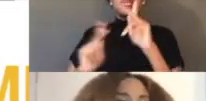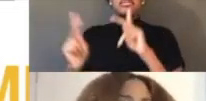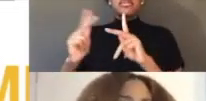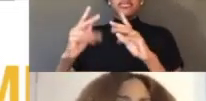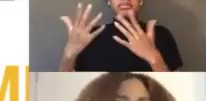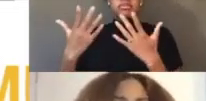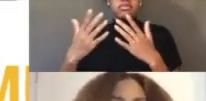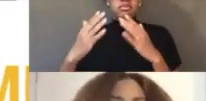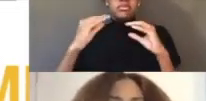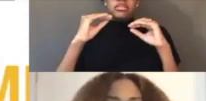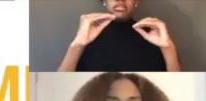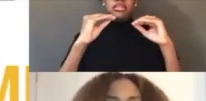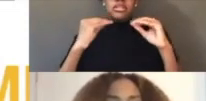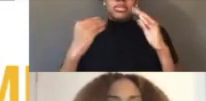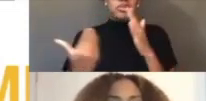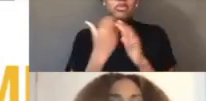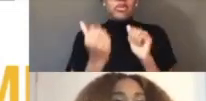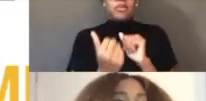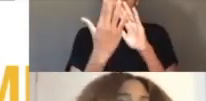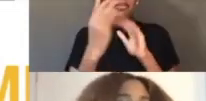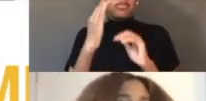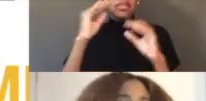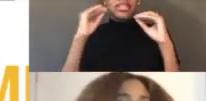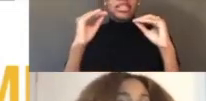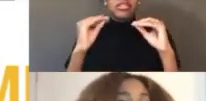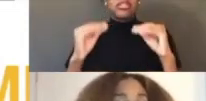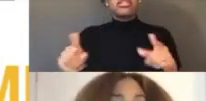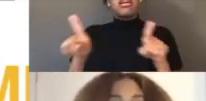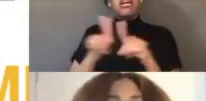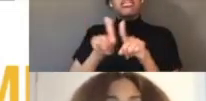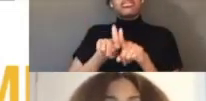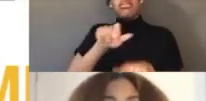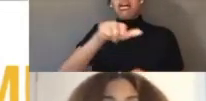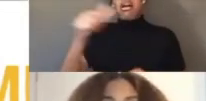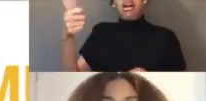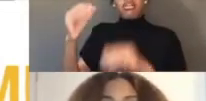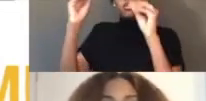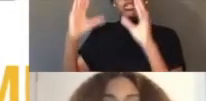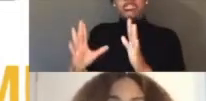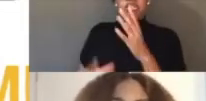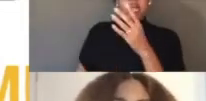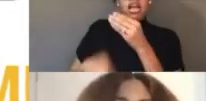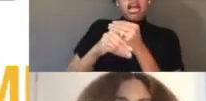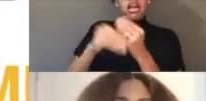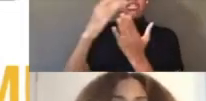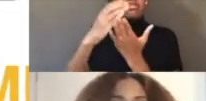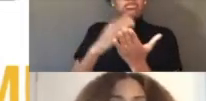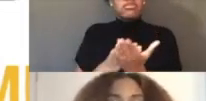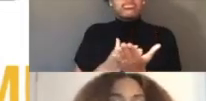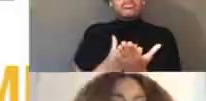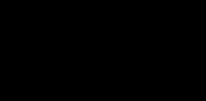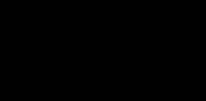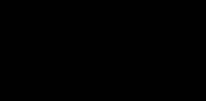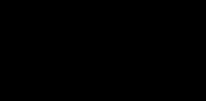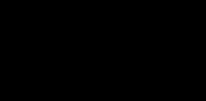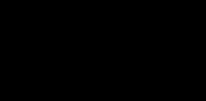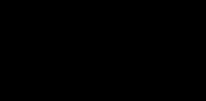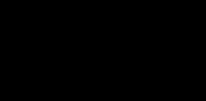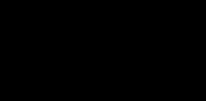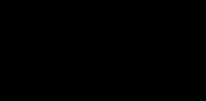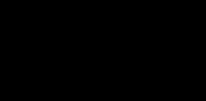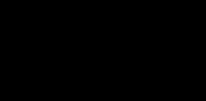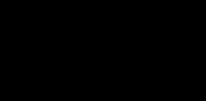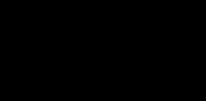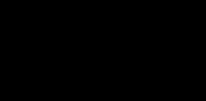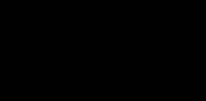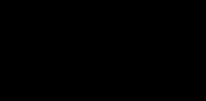and teaching the 1619 Project, it is imperative that we teach the truth, that we look honestly at both social injustice